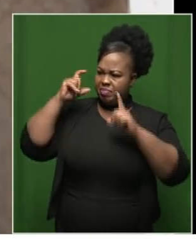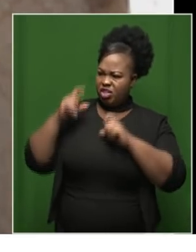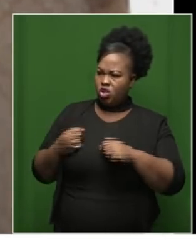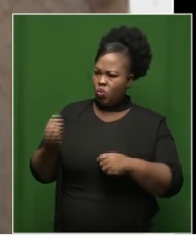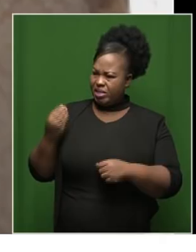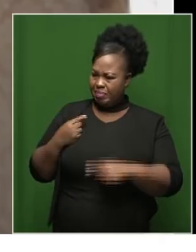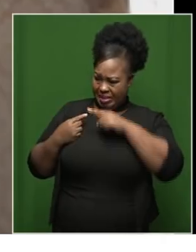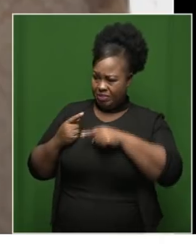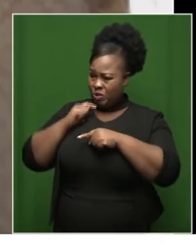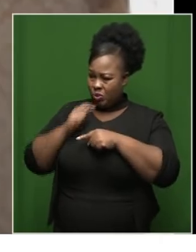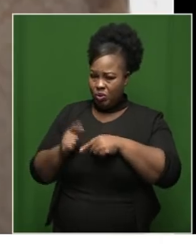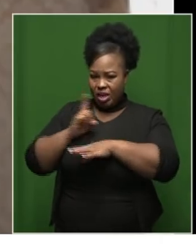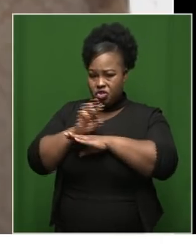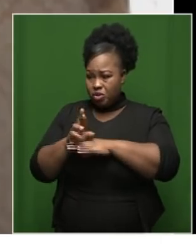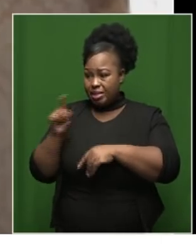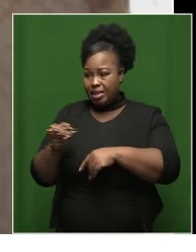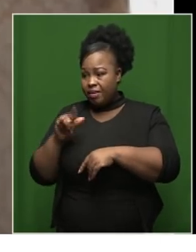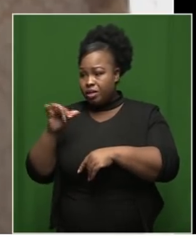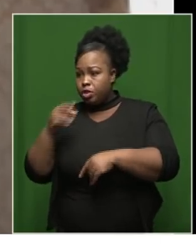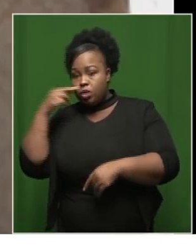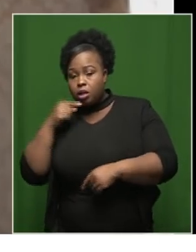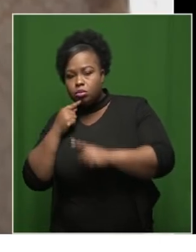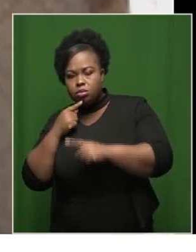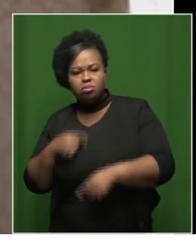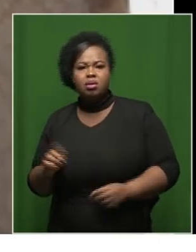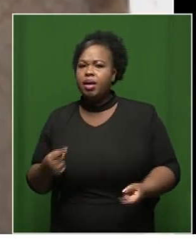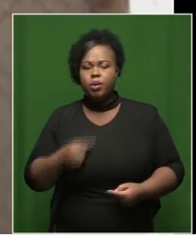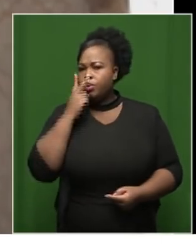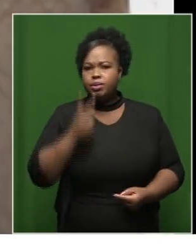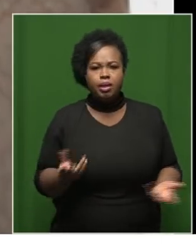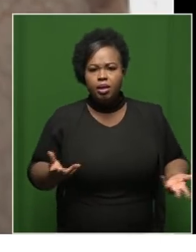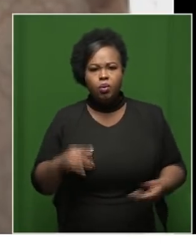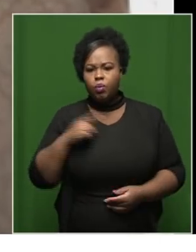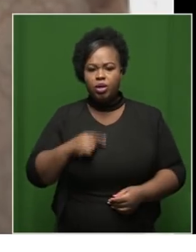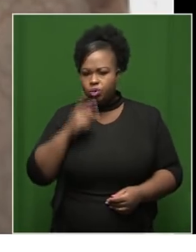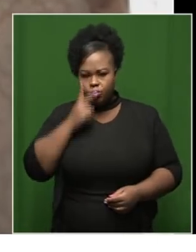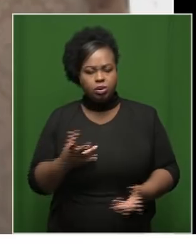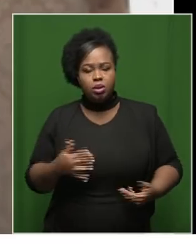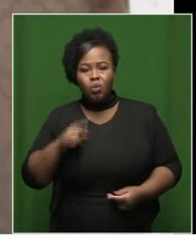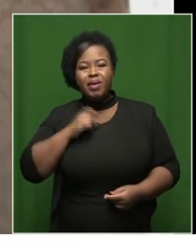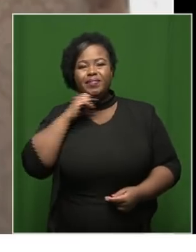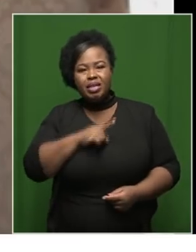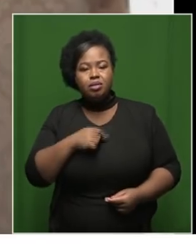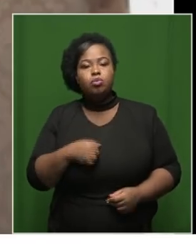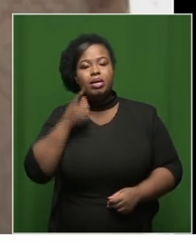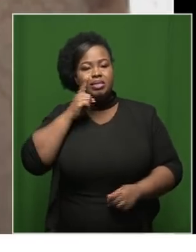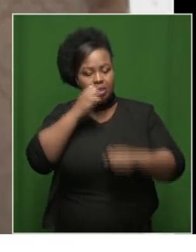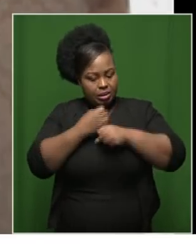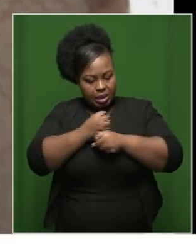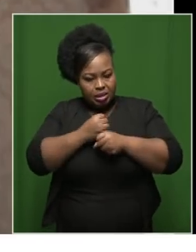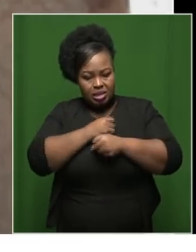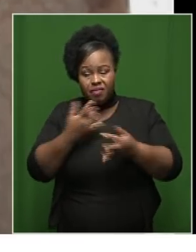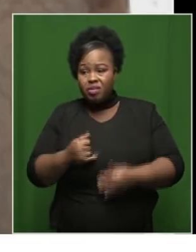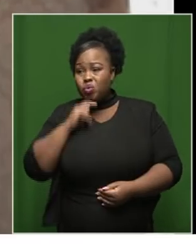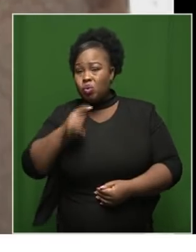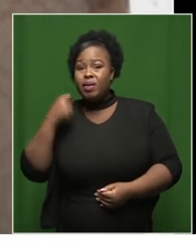WhatsApp and asking me, "Hi, Dr. Kat, is this real?" I can't tell from a picture. You can't even tell from looking at it. It has to get tested. And if the black market